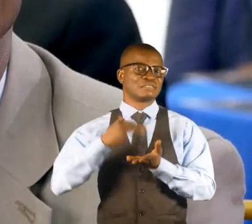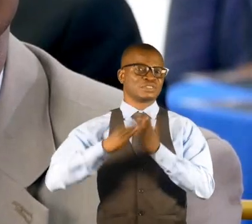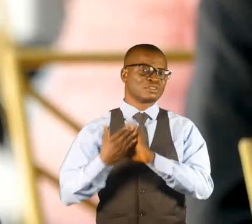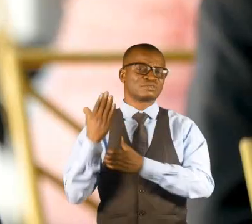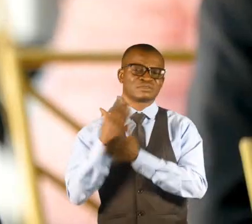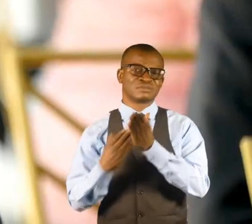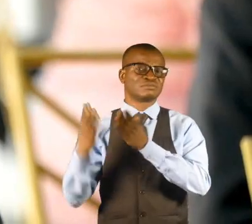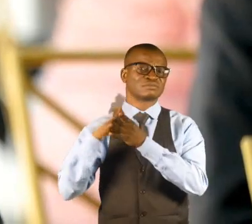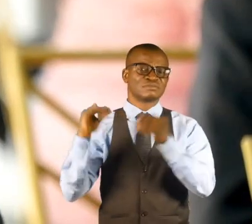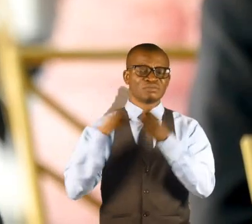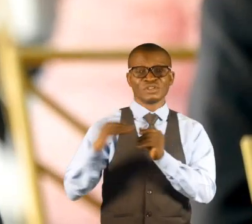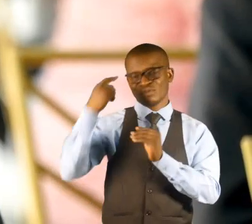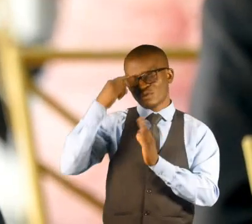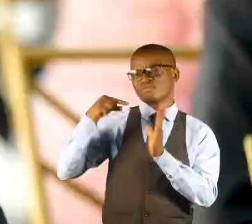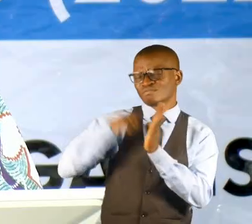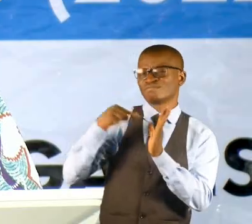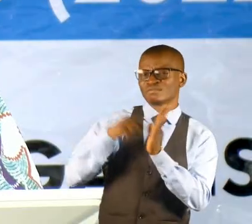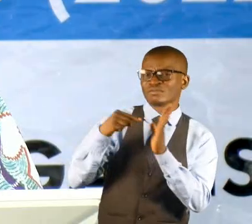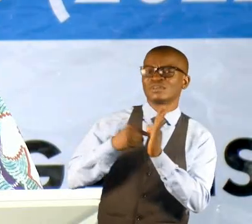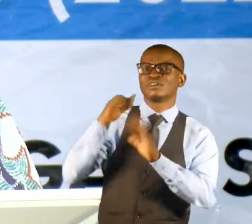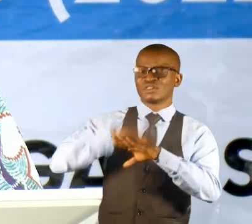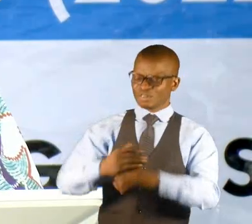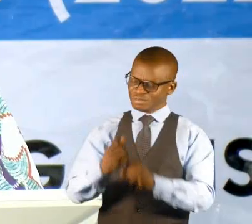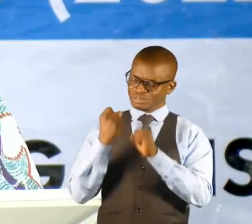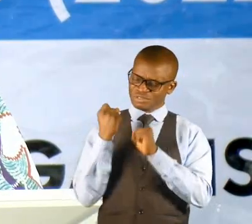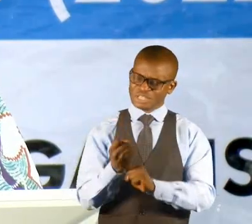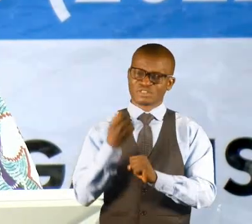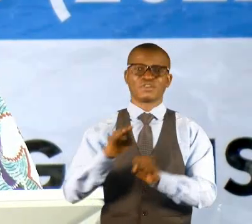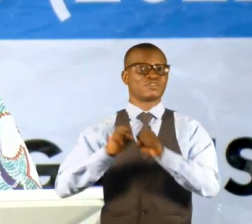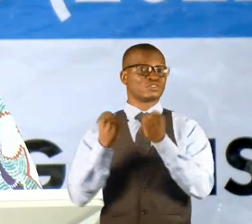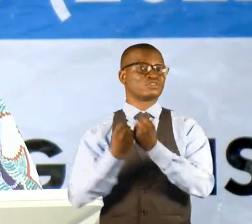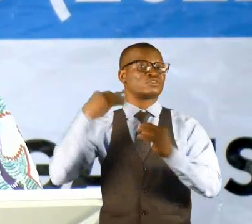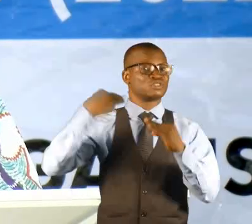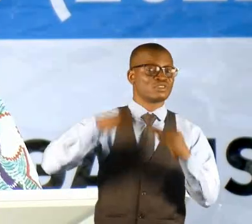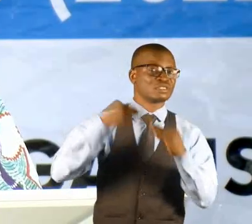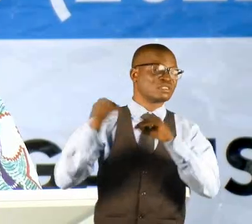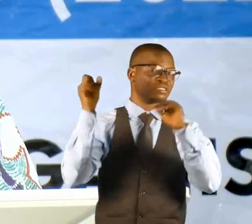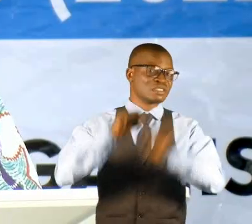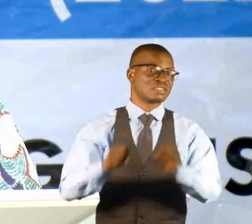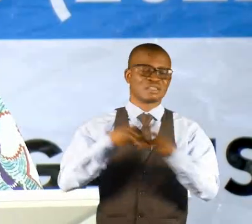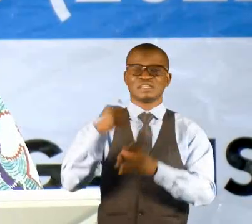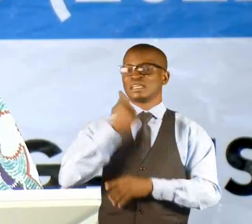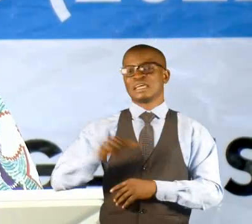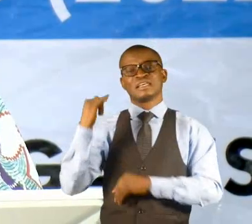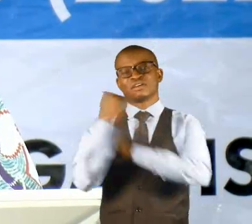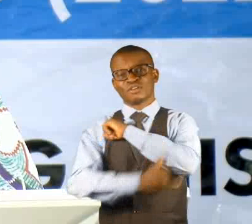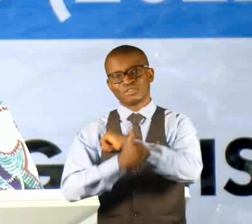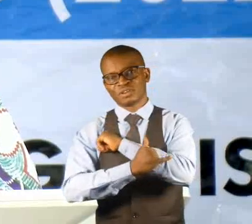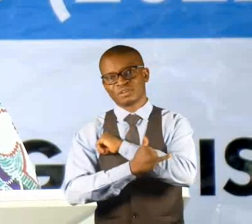compelling narrative for the persistent emphasis on the strengthening of the social justice system in any